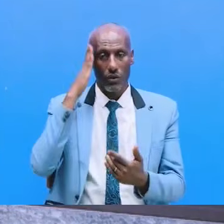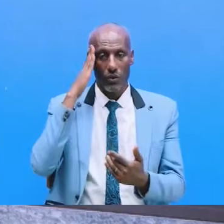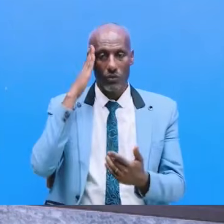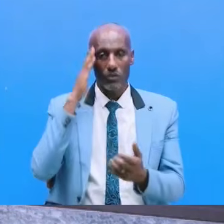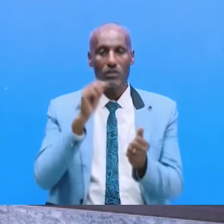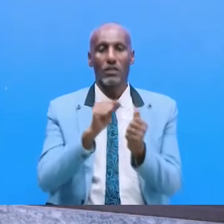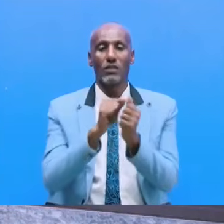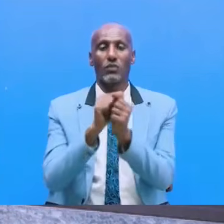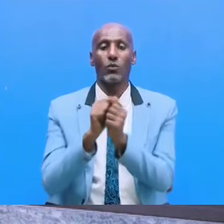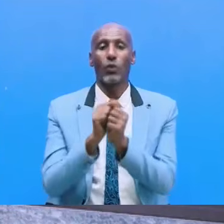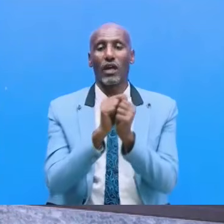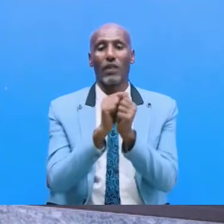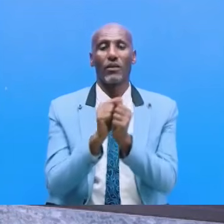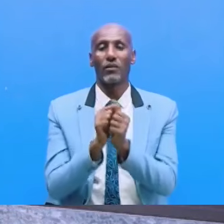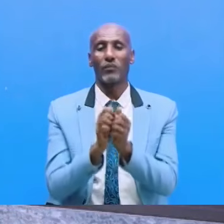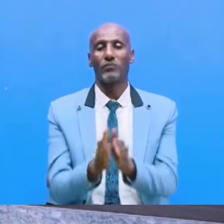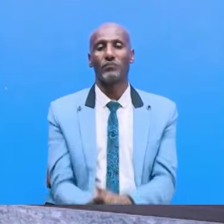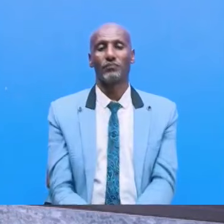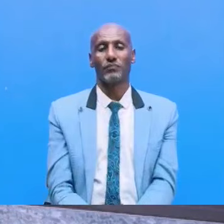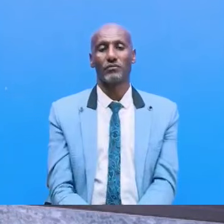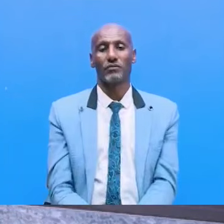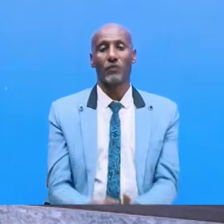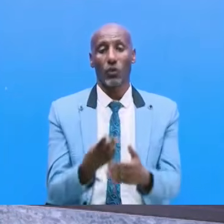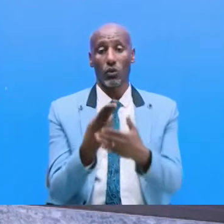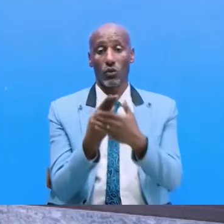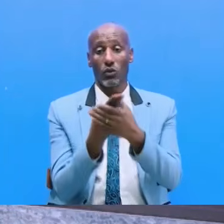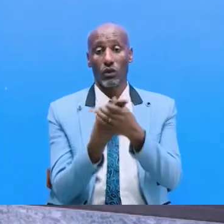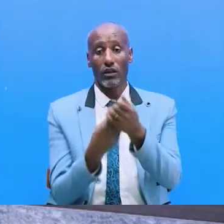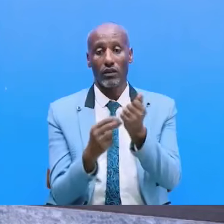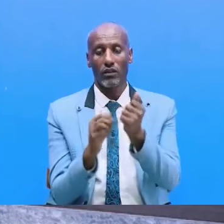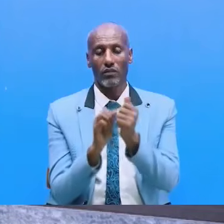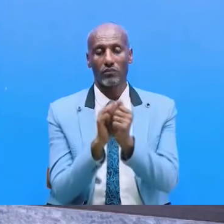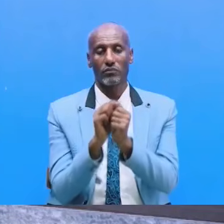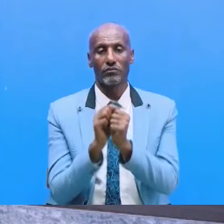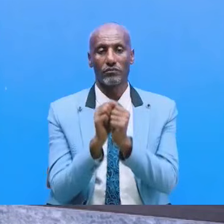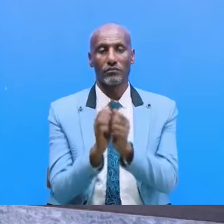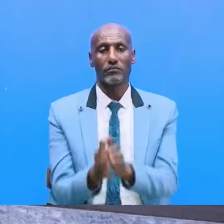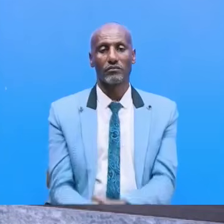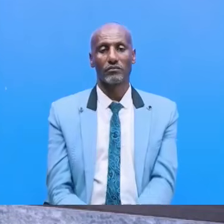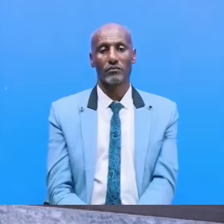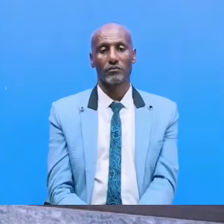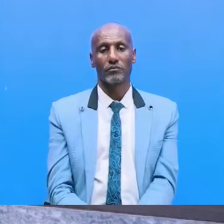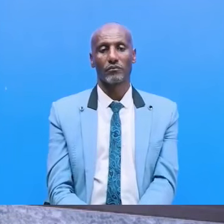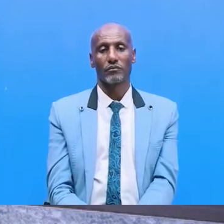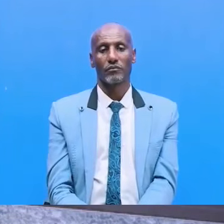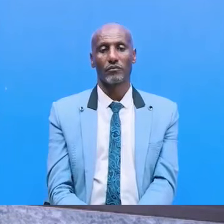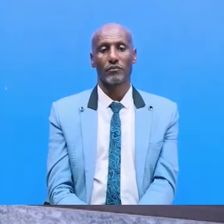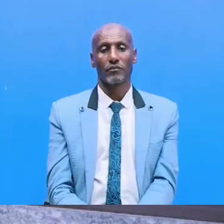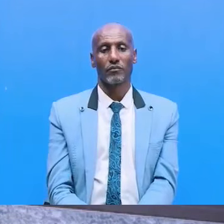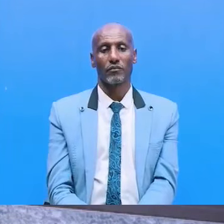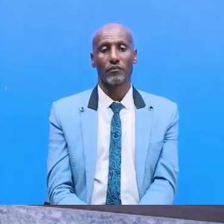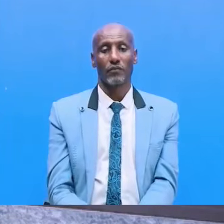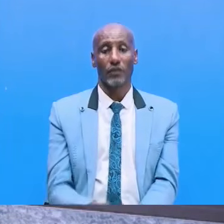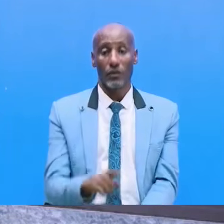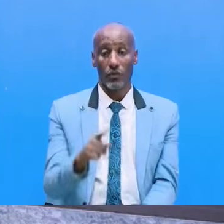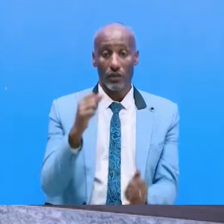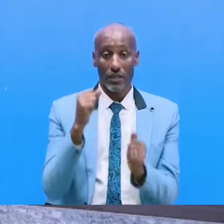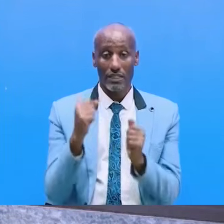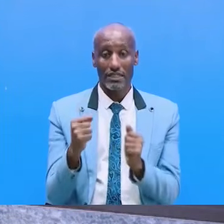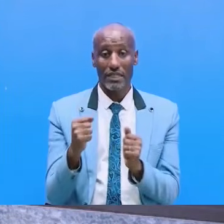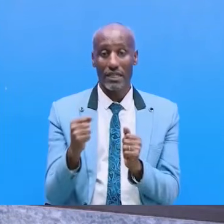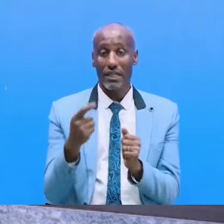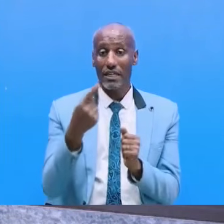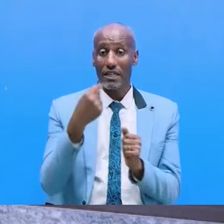and also with friends or your parents that you know it already. For example, you can say the